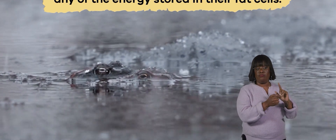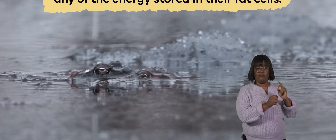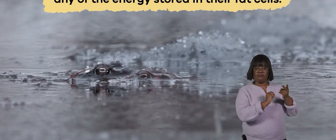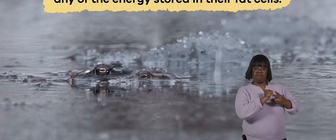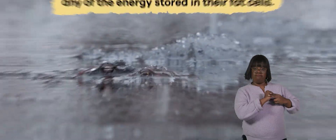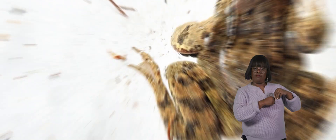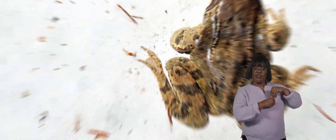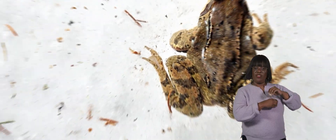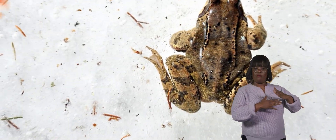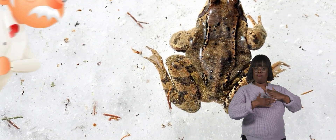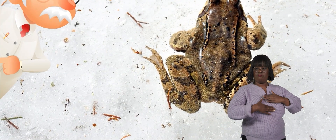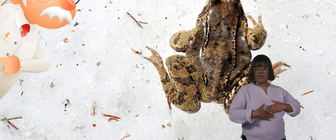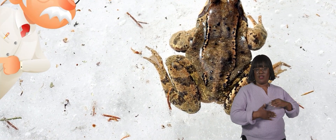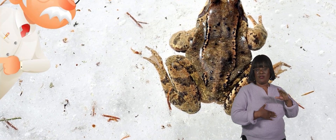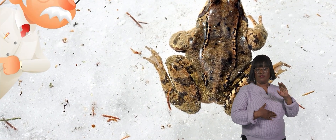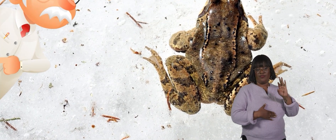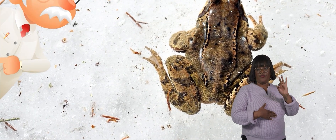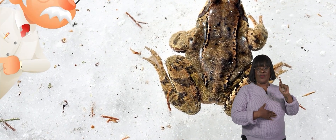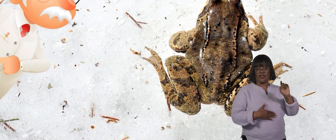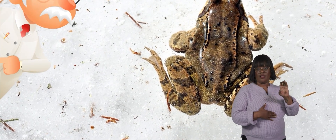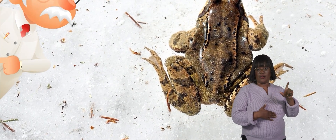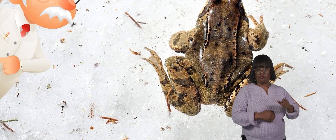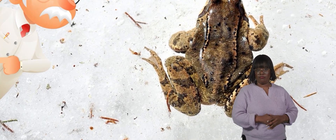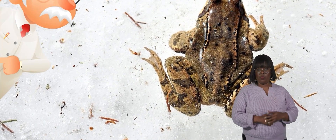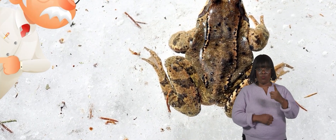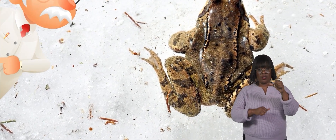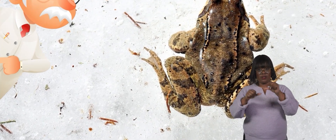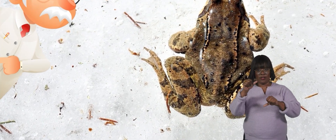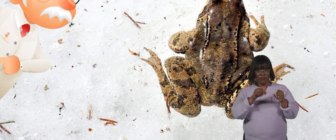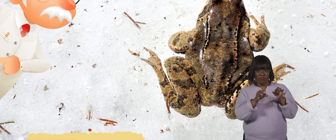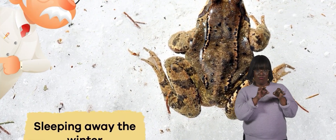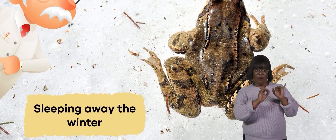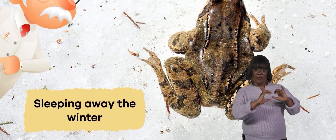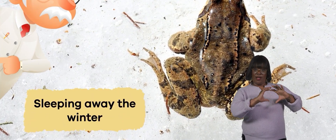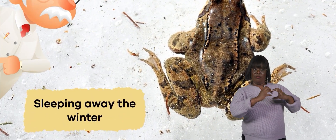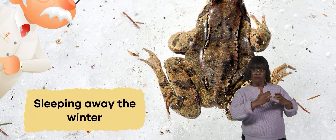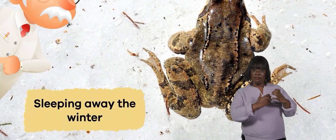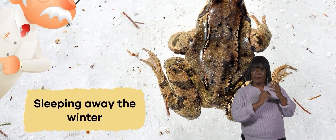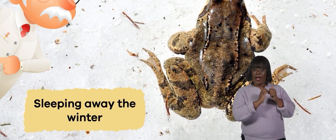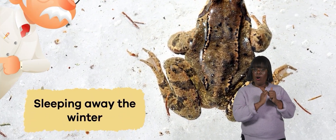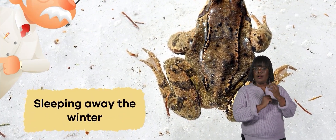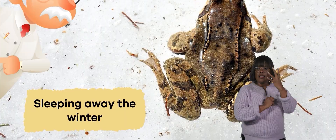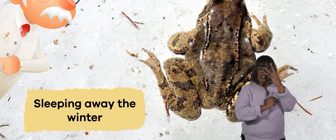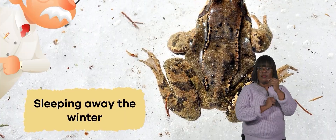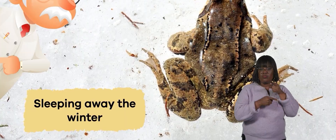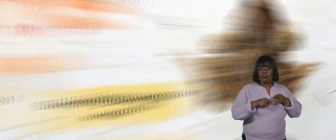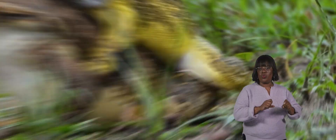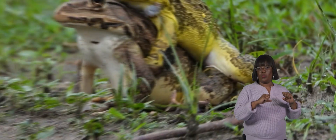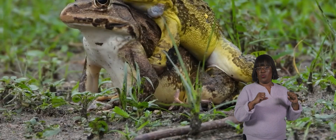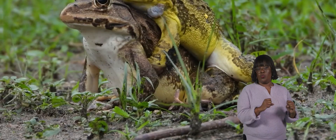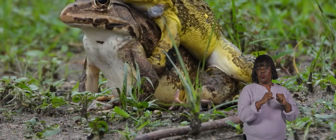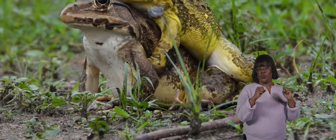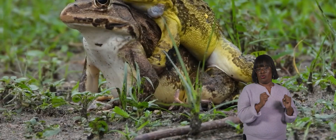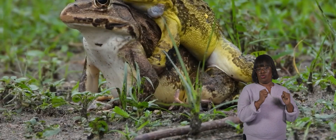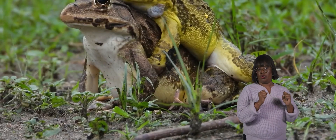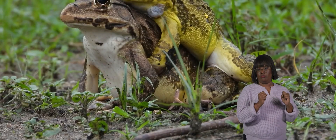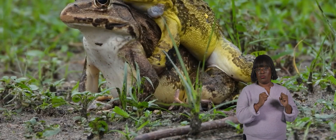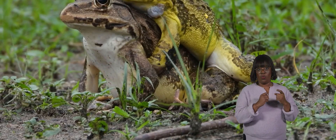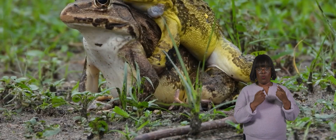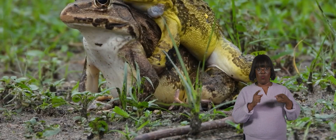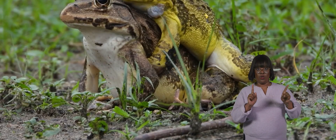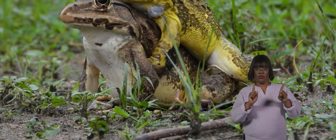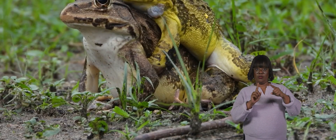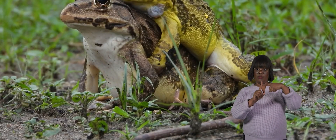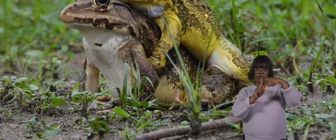their fat cells. One scientist describes hibernation as sleeping away the winter. Once the temperature